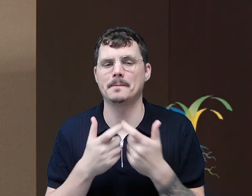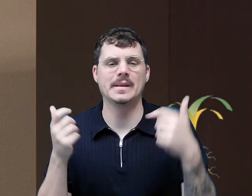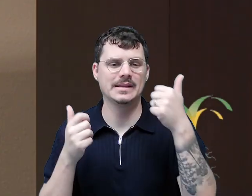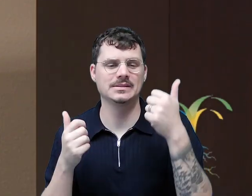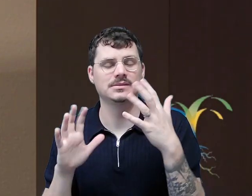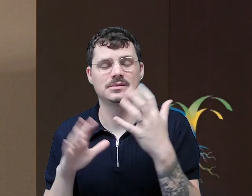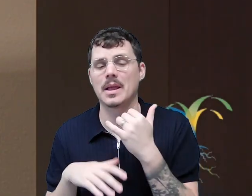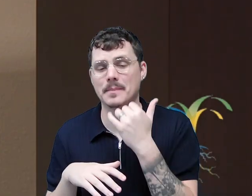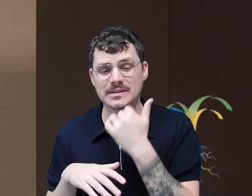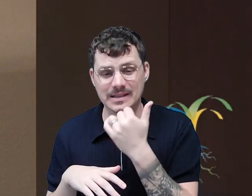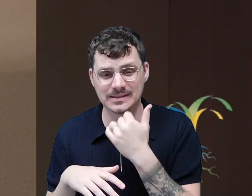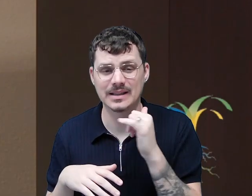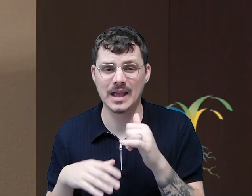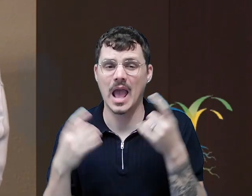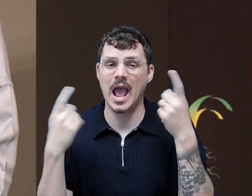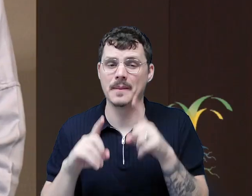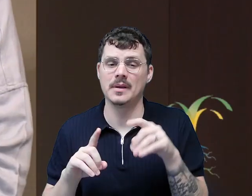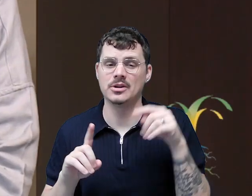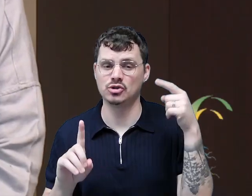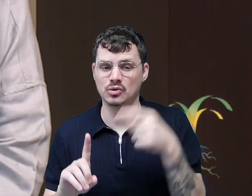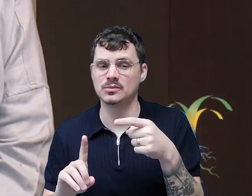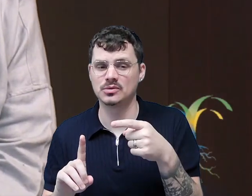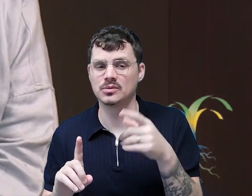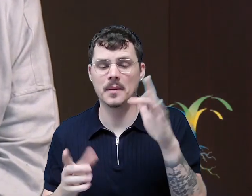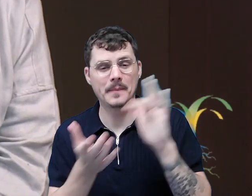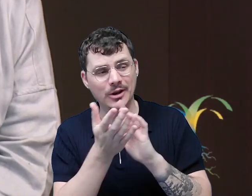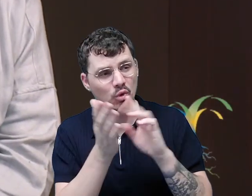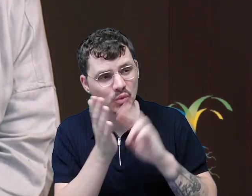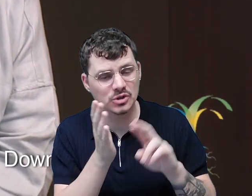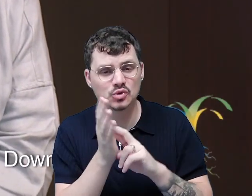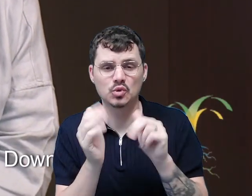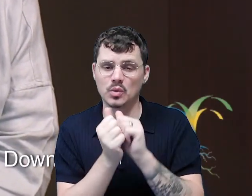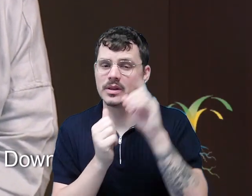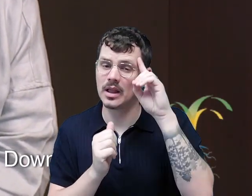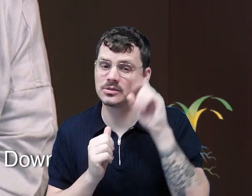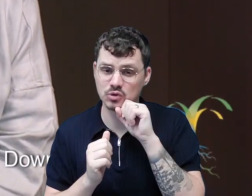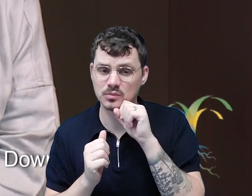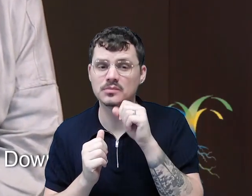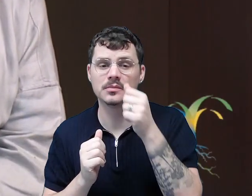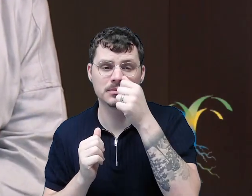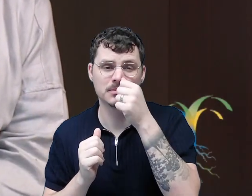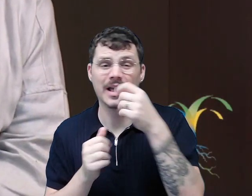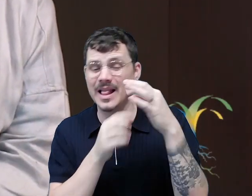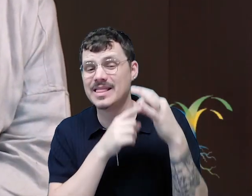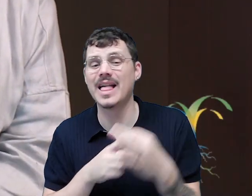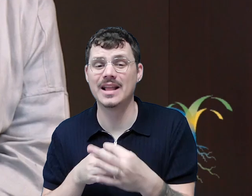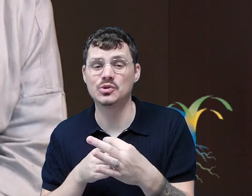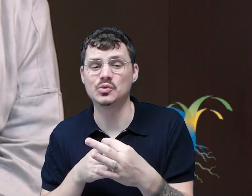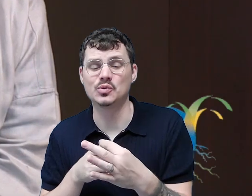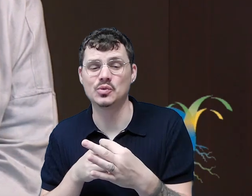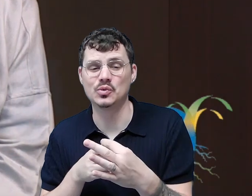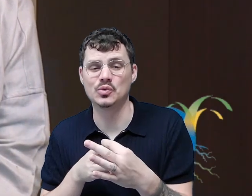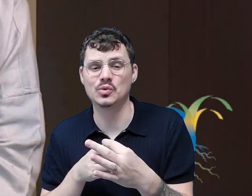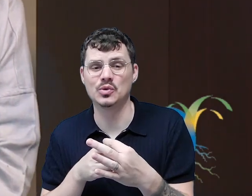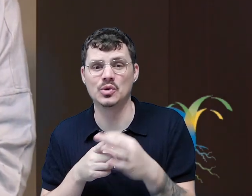One of the biggest mistakes that happened in terms of medical research in people with Down syndrome